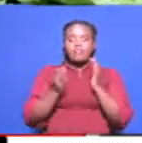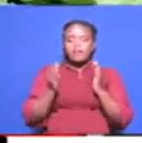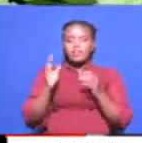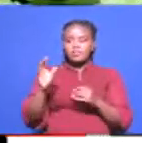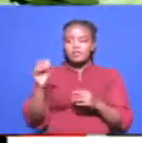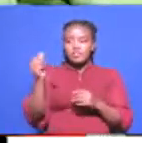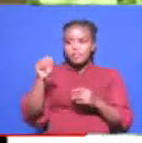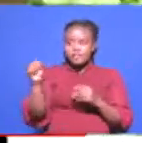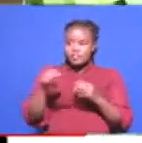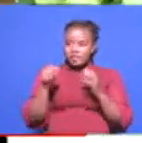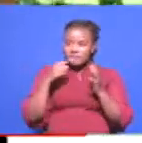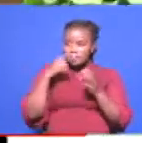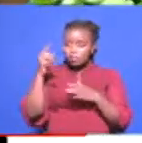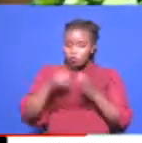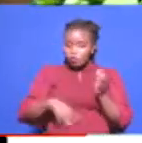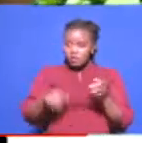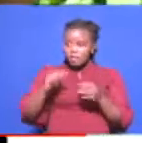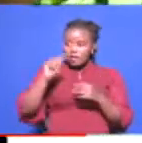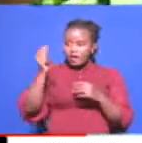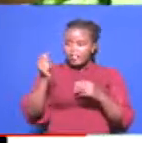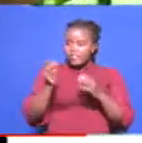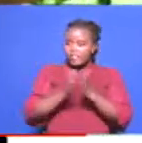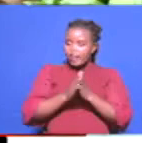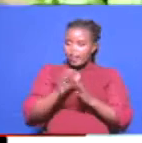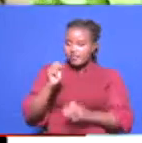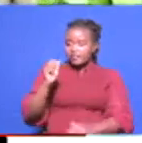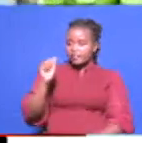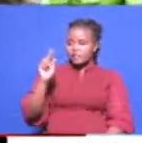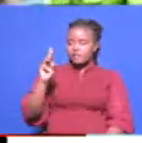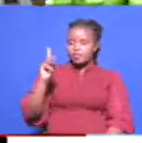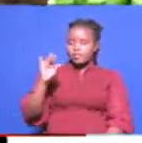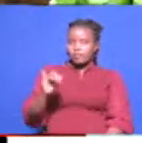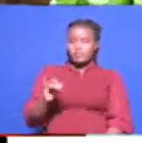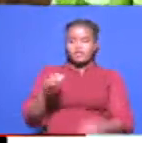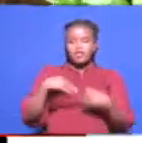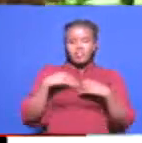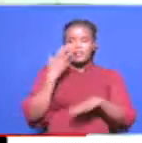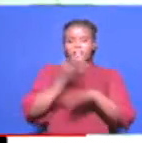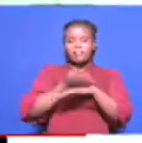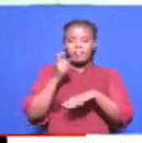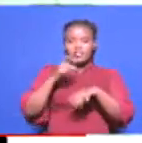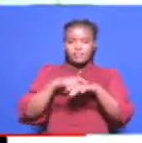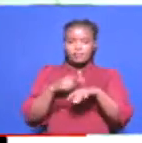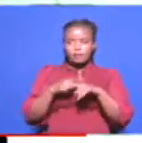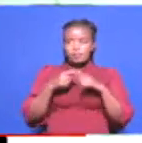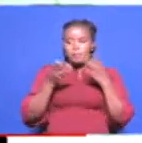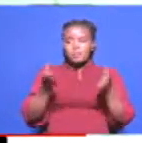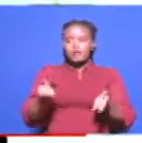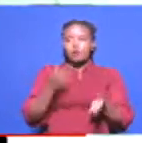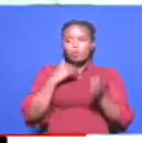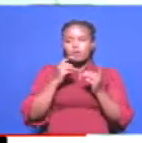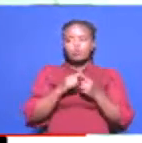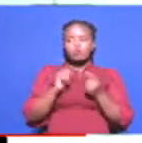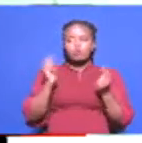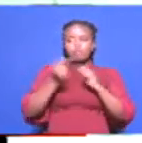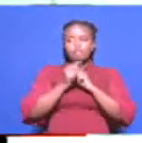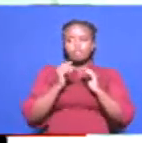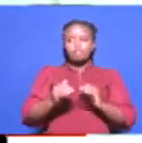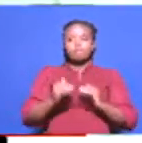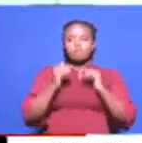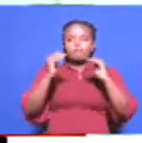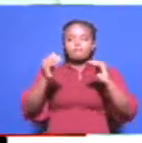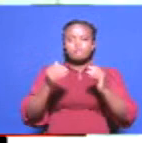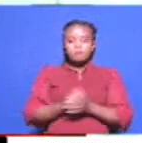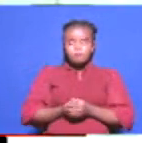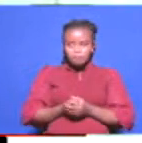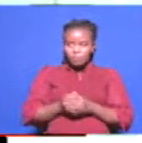Kingdom of Saudi Arabia had long-standing ties and are ready to move the friendship to a new high. The meeting, the two noted,